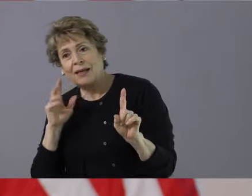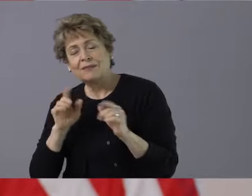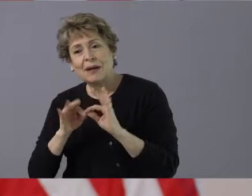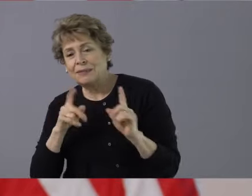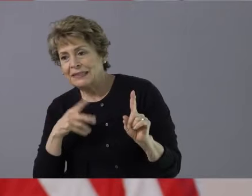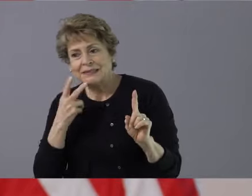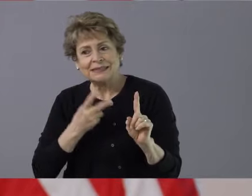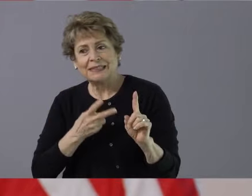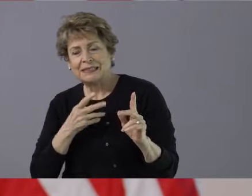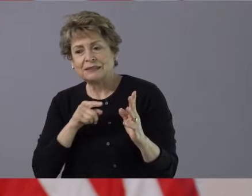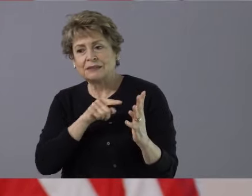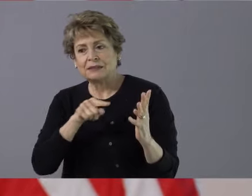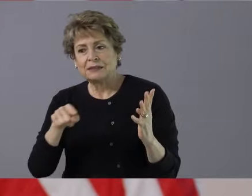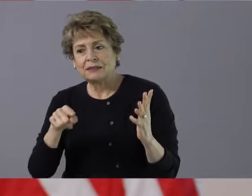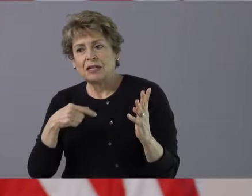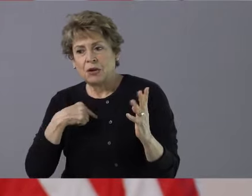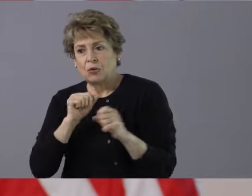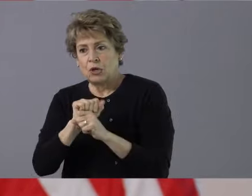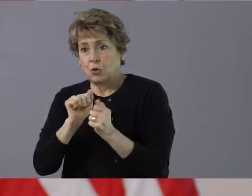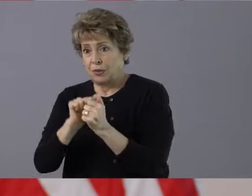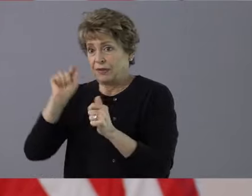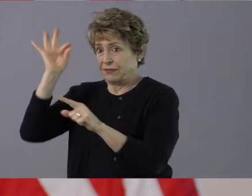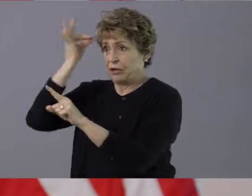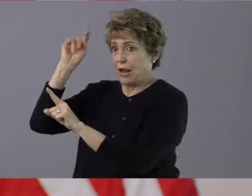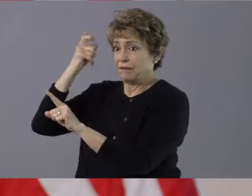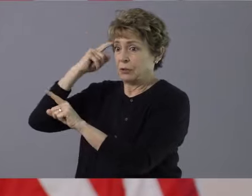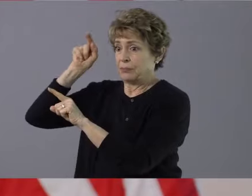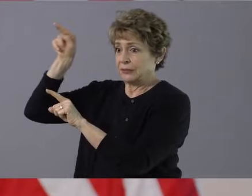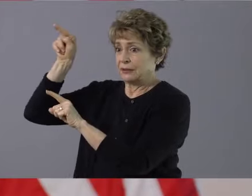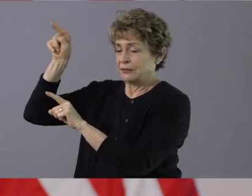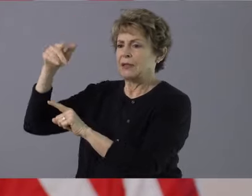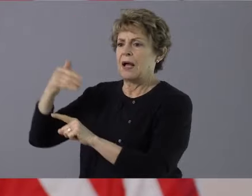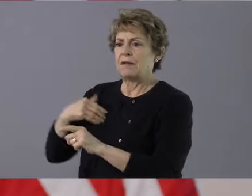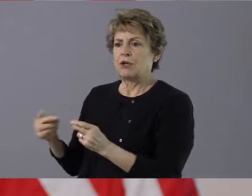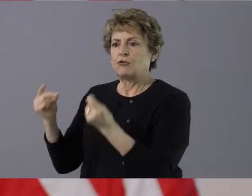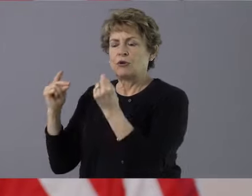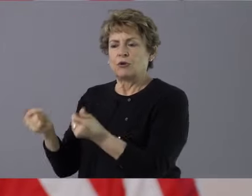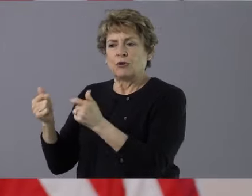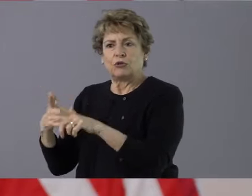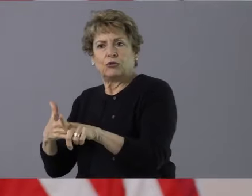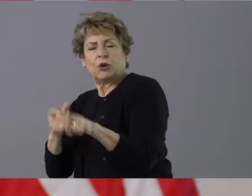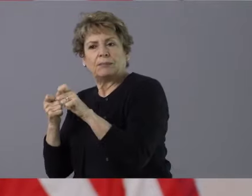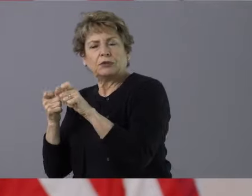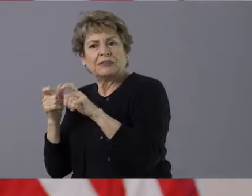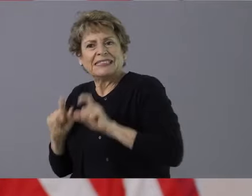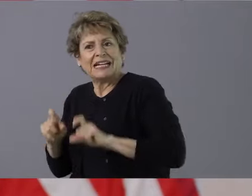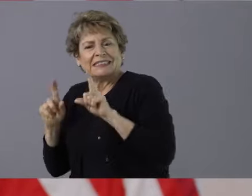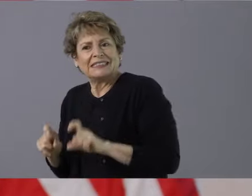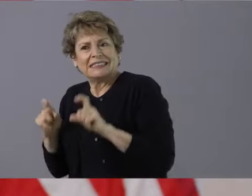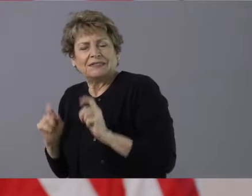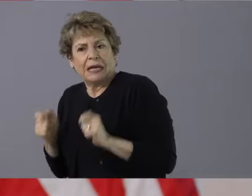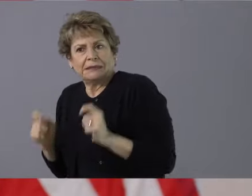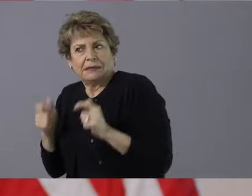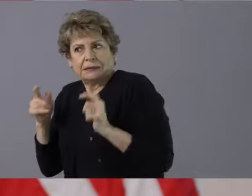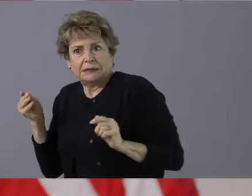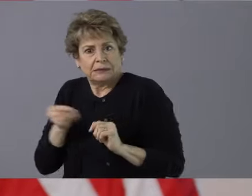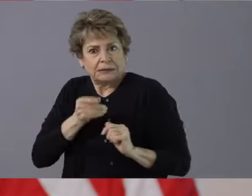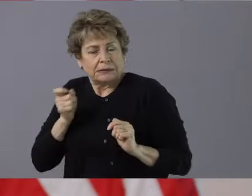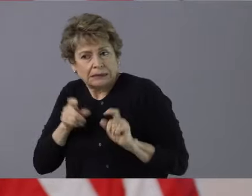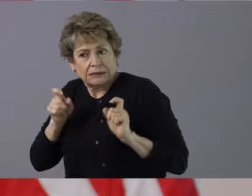nursing facilities rapid antigen tests that can be done in a very quick period of time, along with testing kits. That